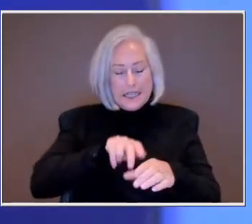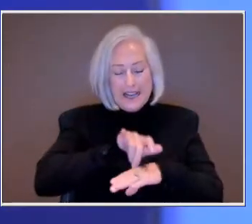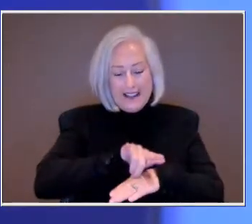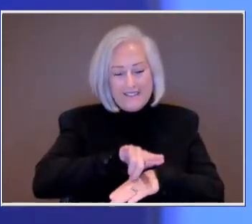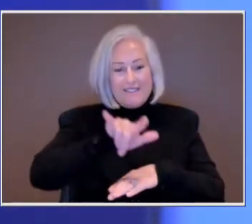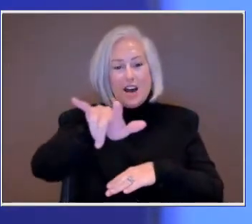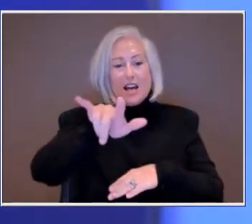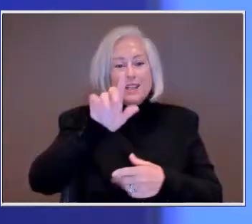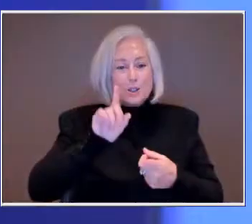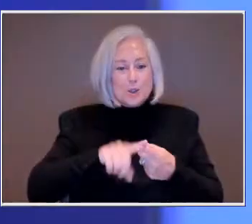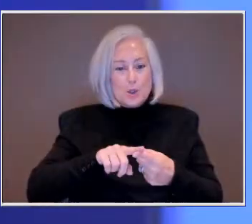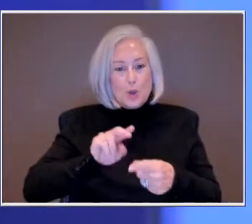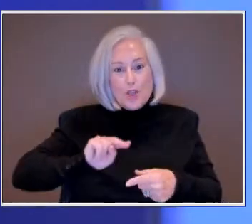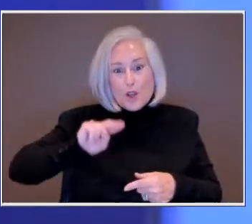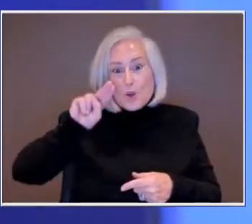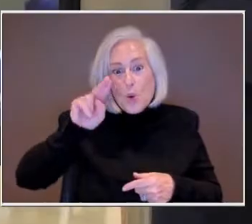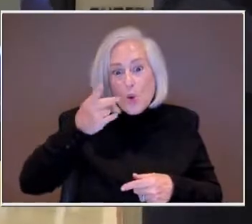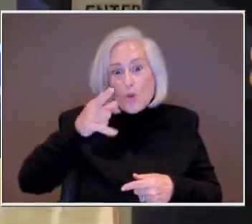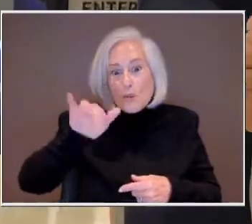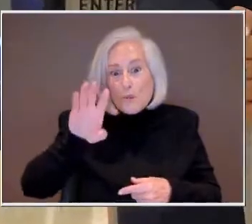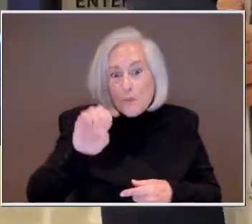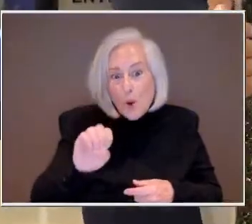Buddies and Delta Airlines.